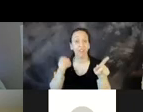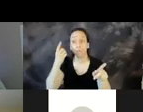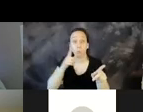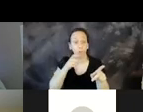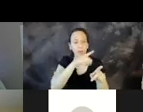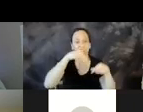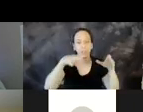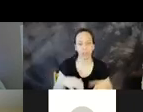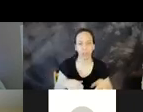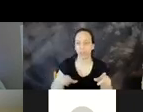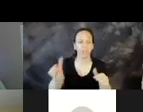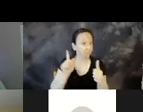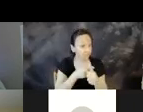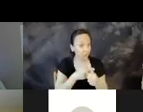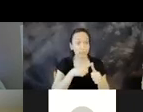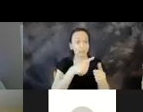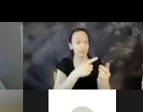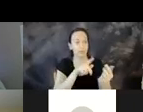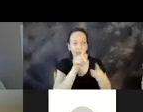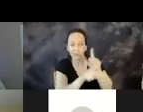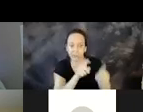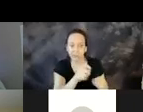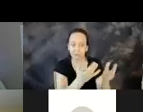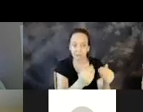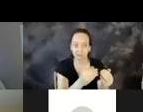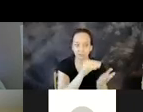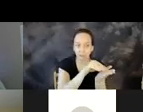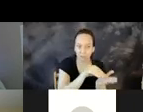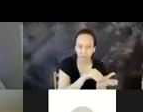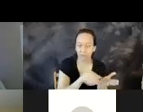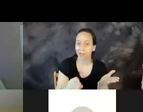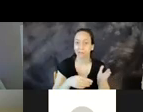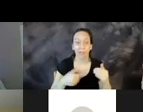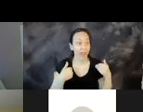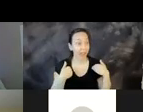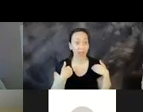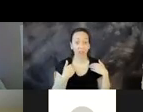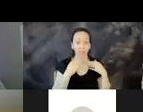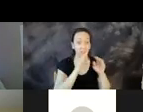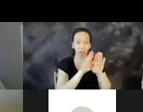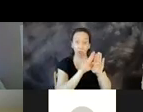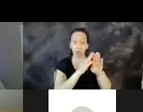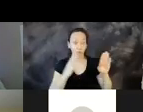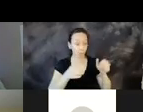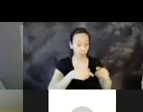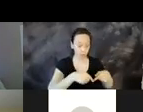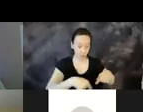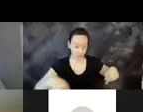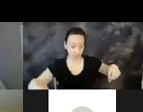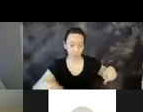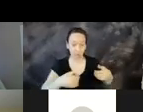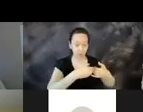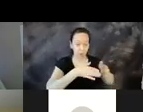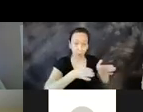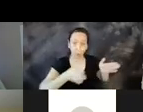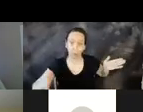to becoming a Charlie retailer. The checklist includes elements like having a wide enough front door, not requiring a step to enter,